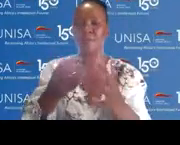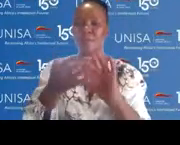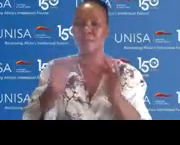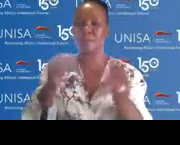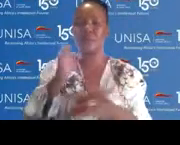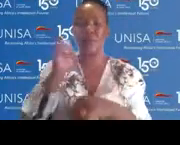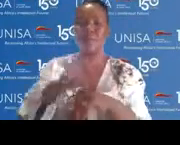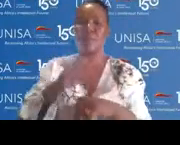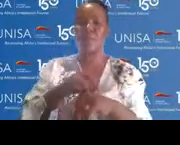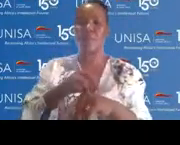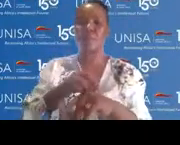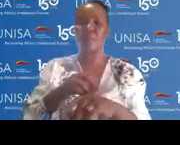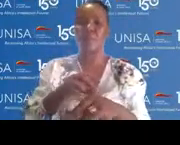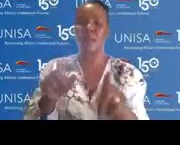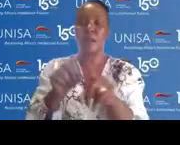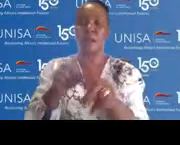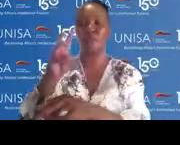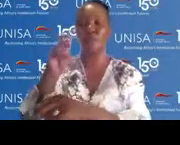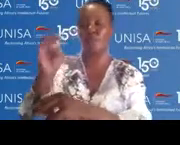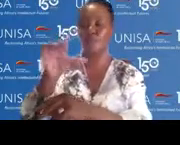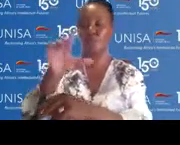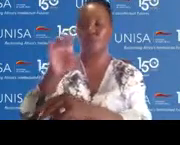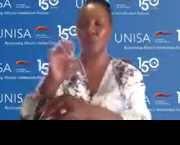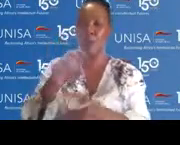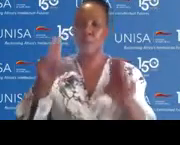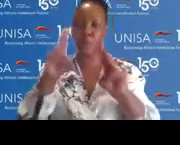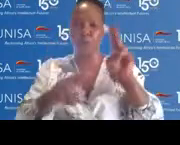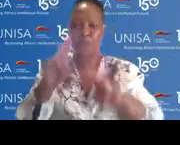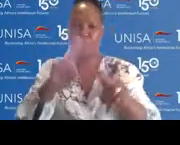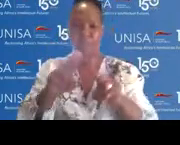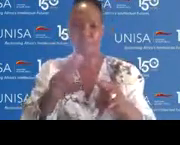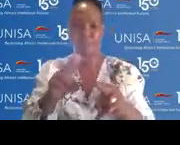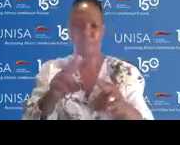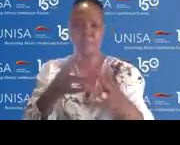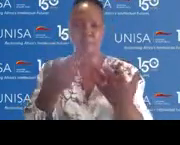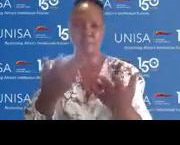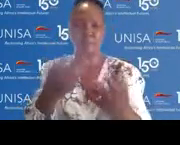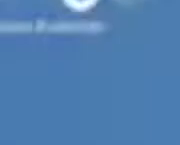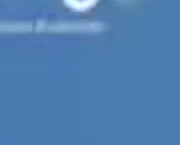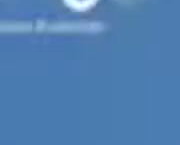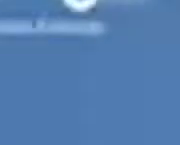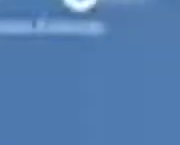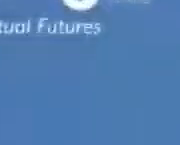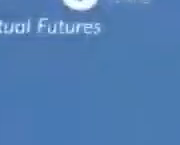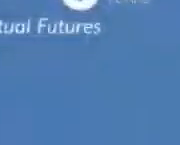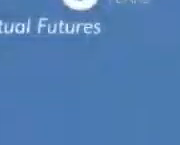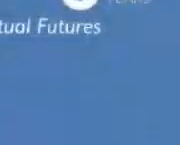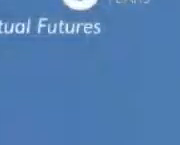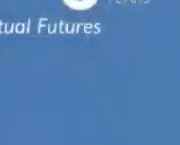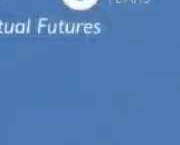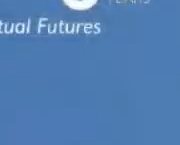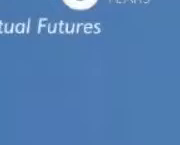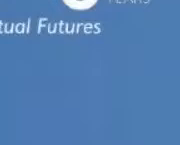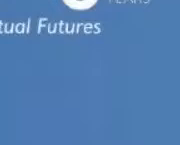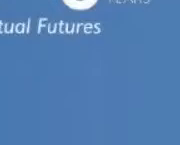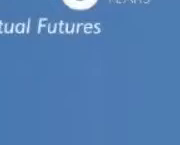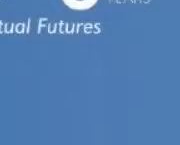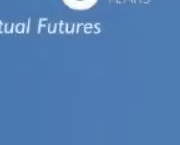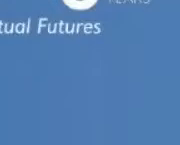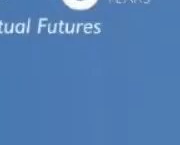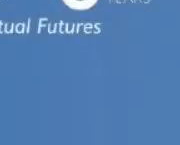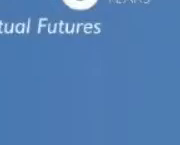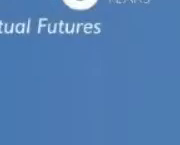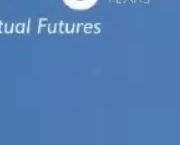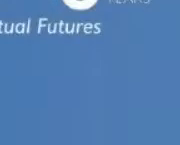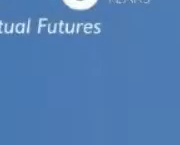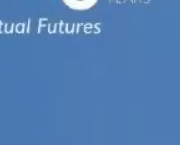using Moodle proctoring. Now remember, Moodle proctoring needs connectivity the whole time, because it's also a quiz